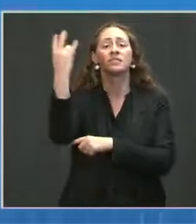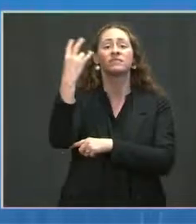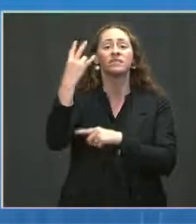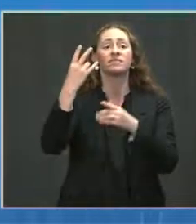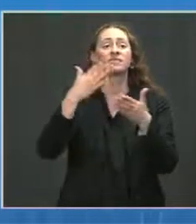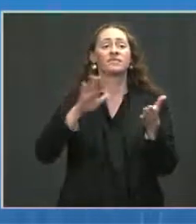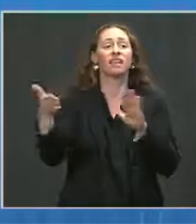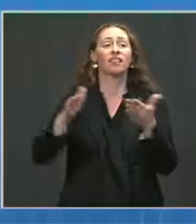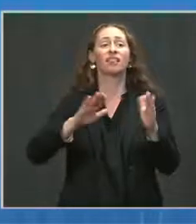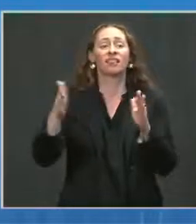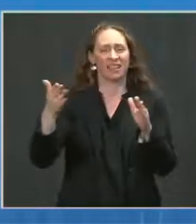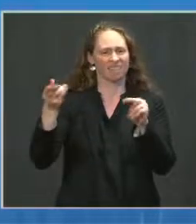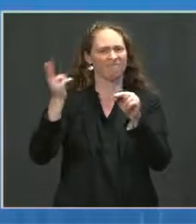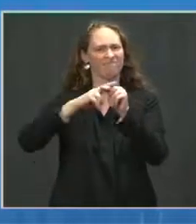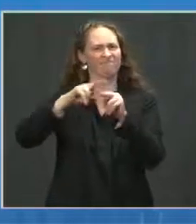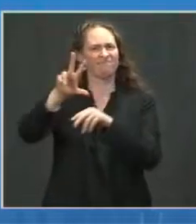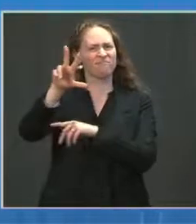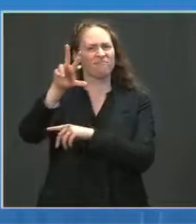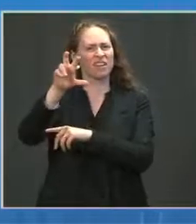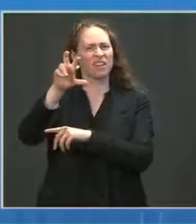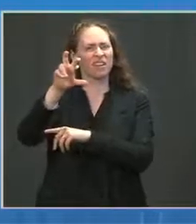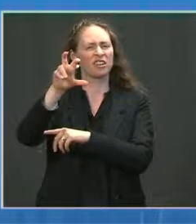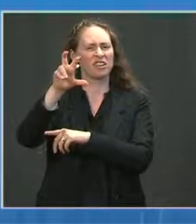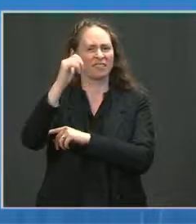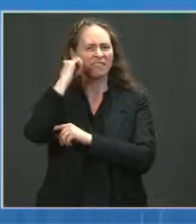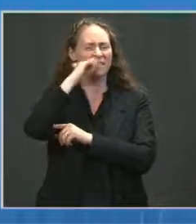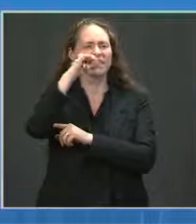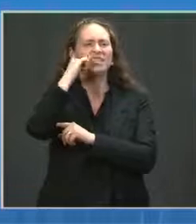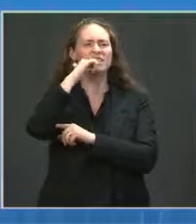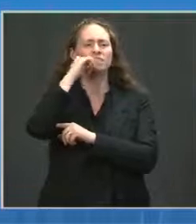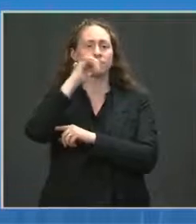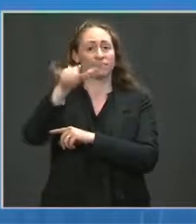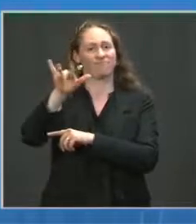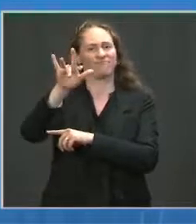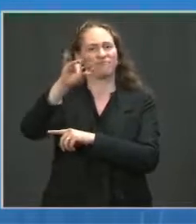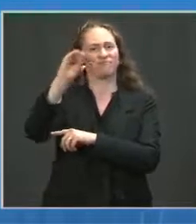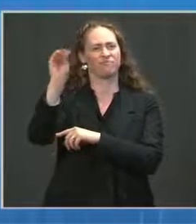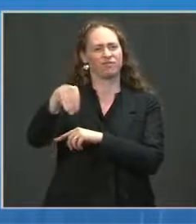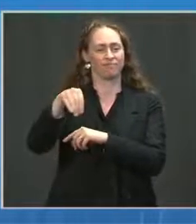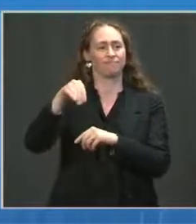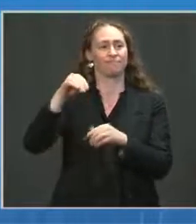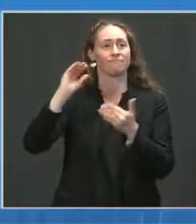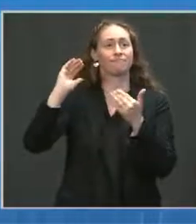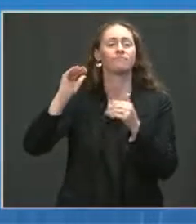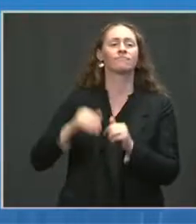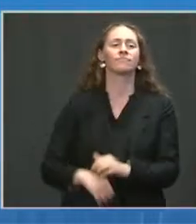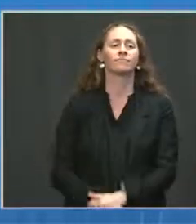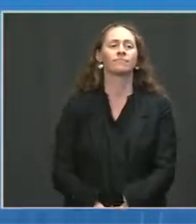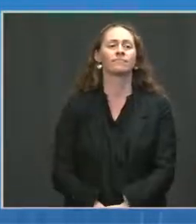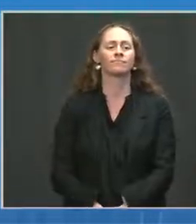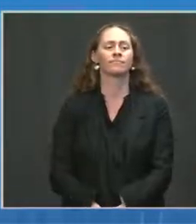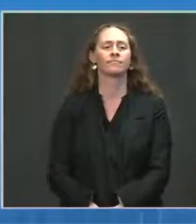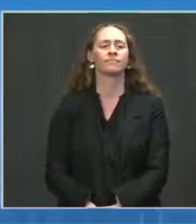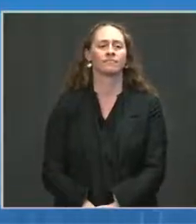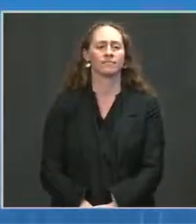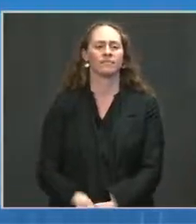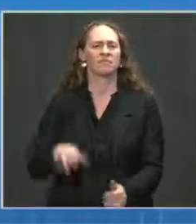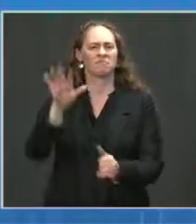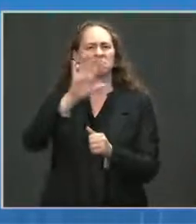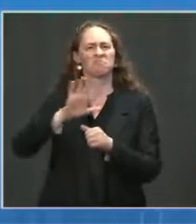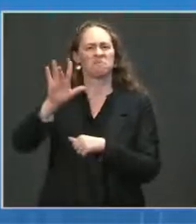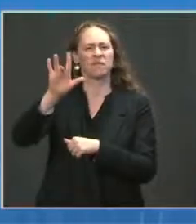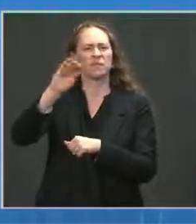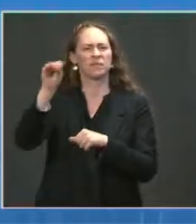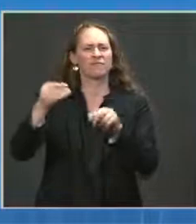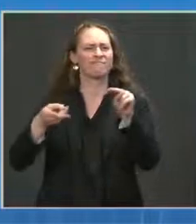per day, an increase of more than 25% from the previous 7-day period. I want to start today by simply